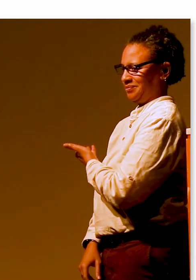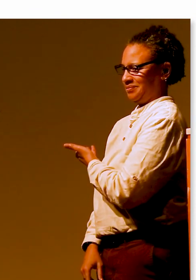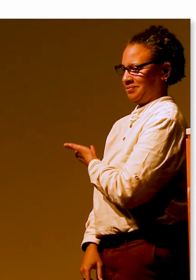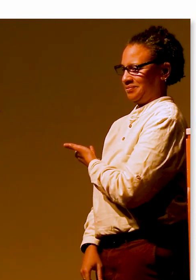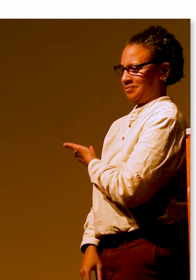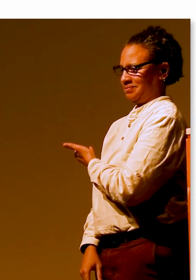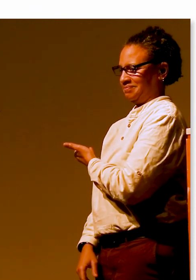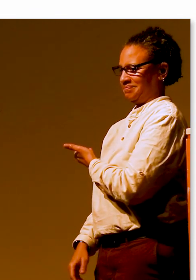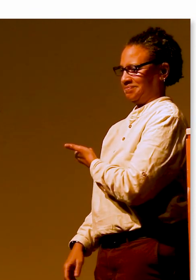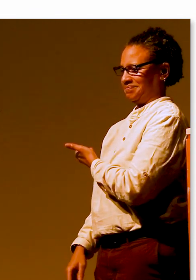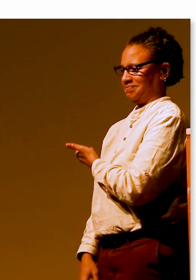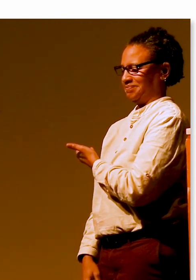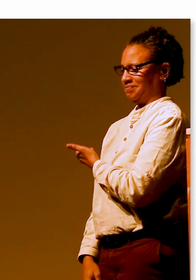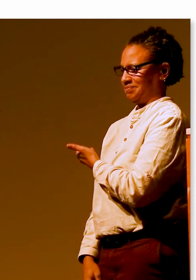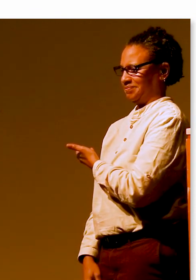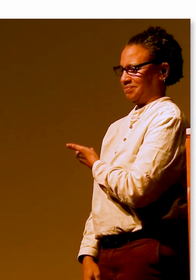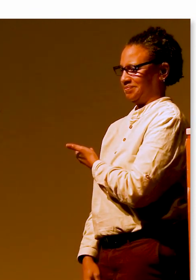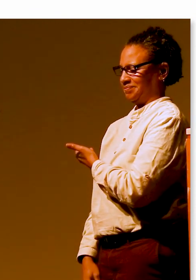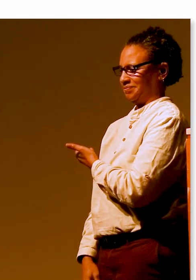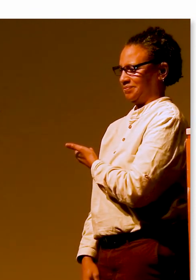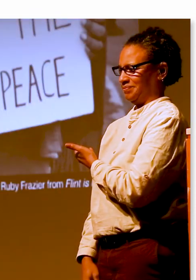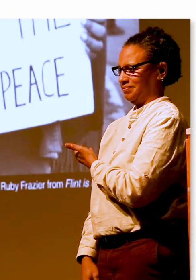Erin Phillip and friends.